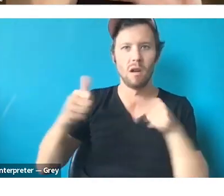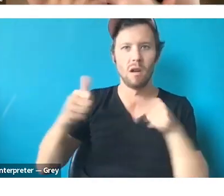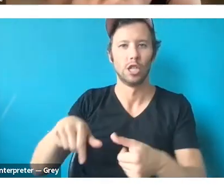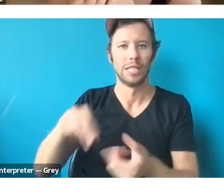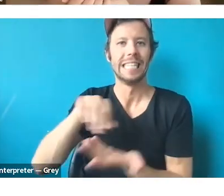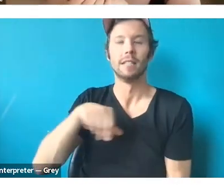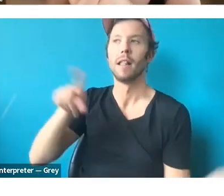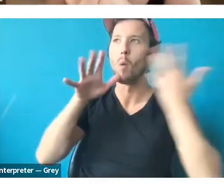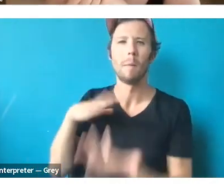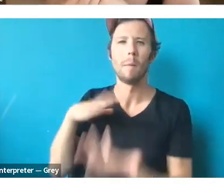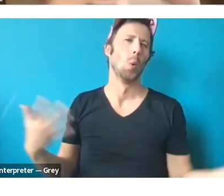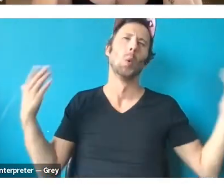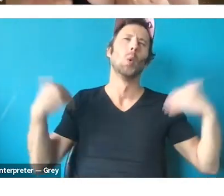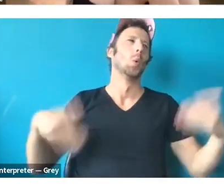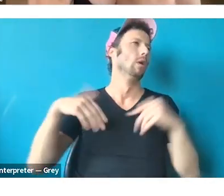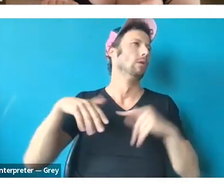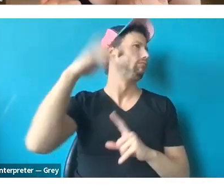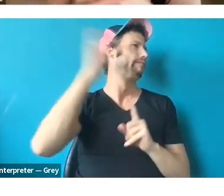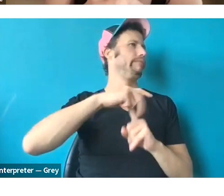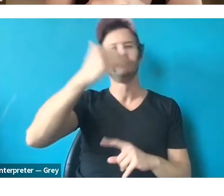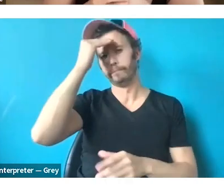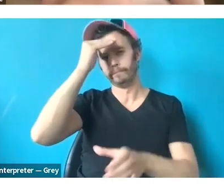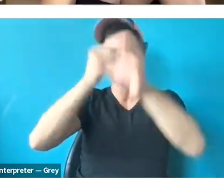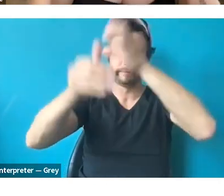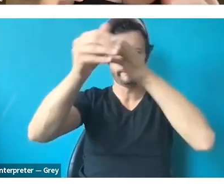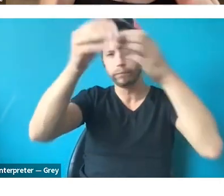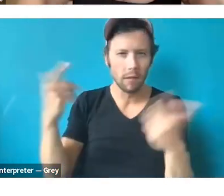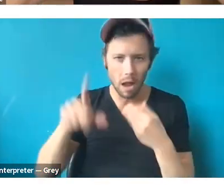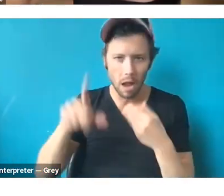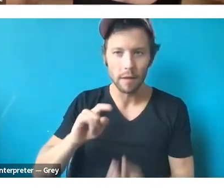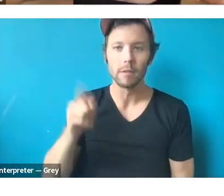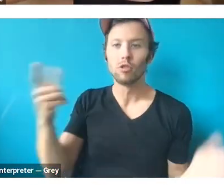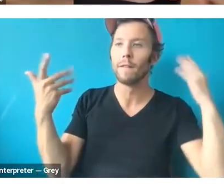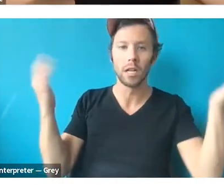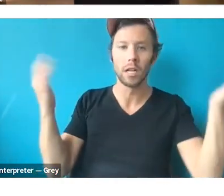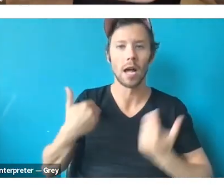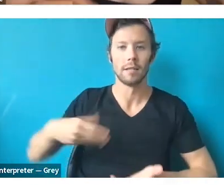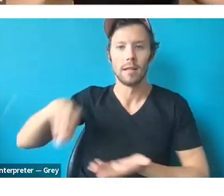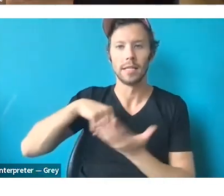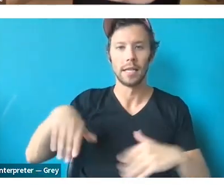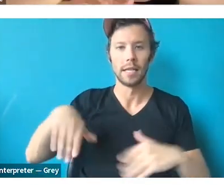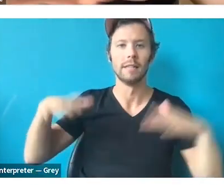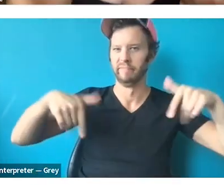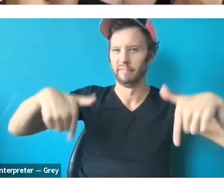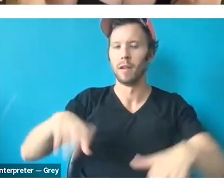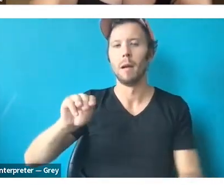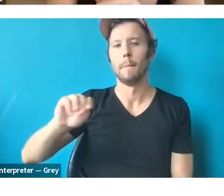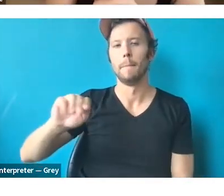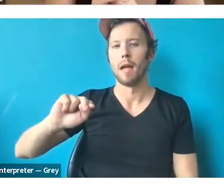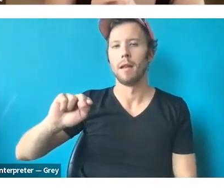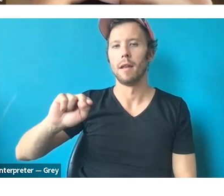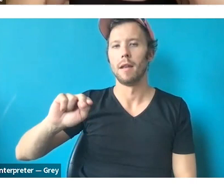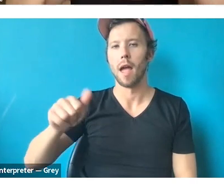has tons of flowers that are native indigenous to Manhattan, the area over here that's now